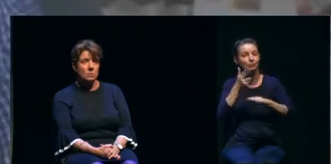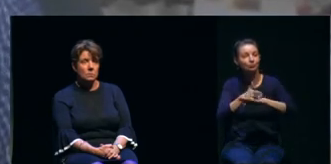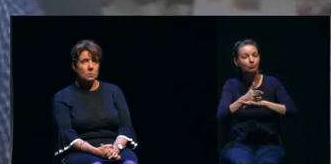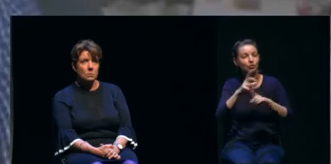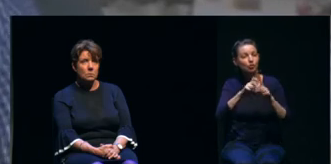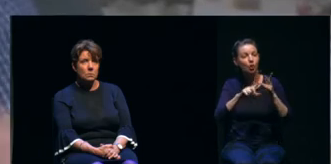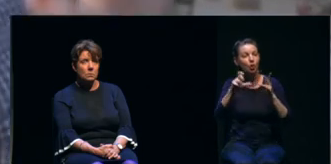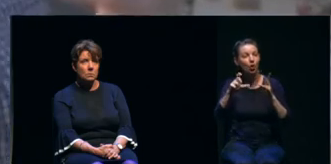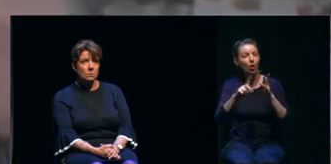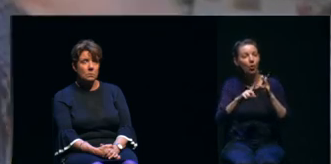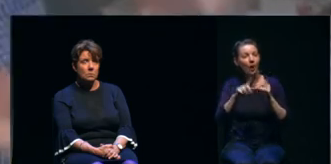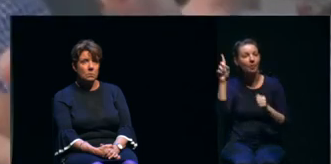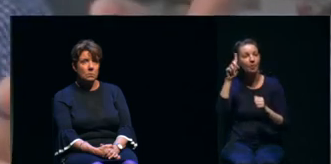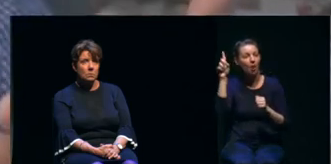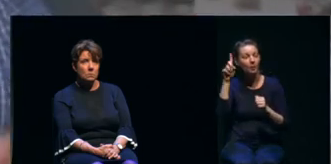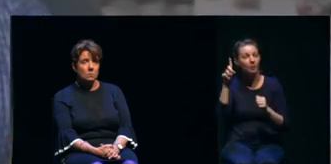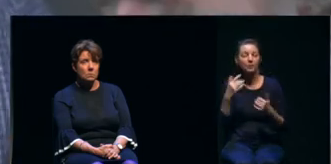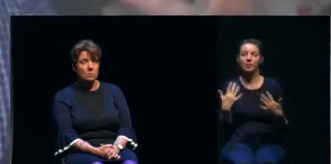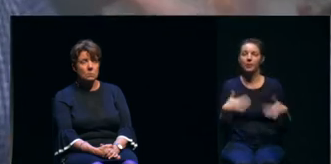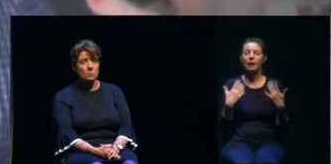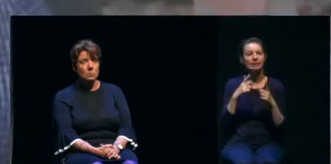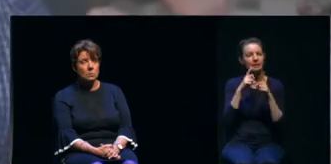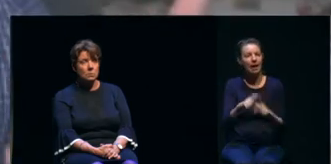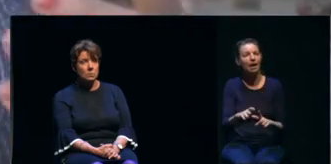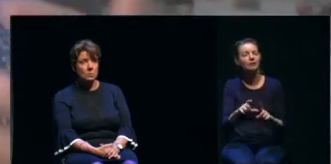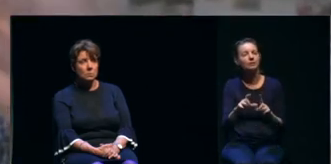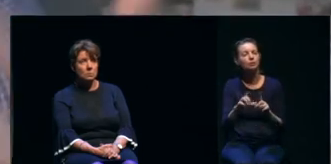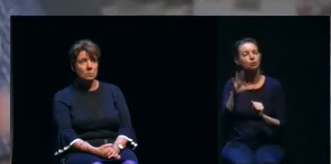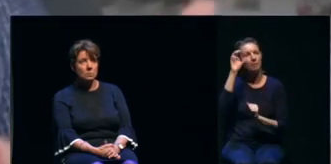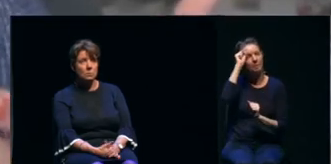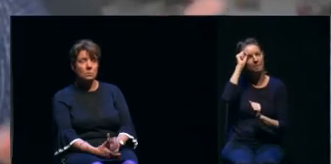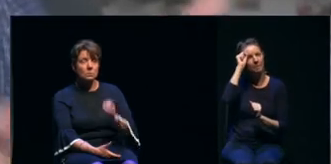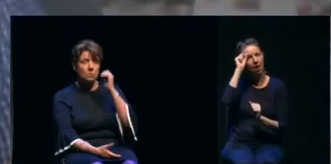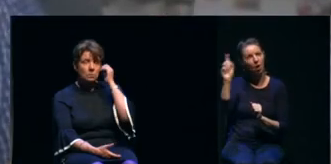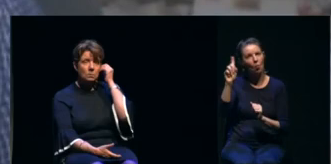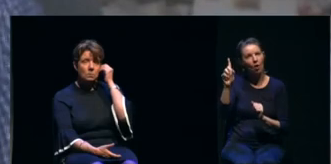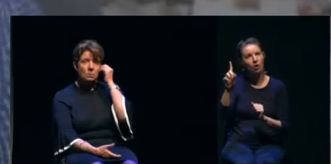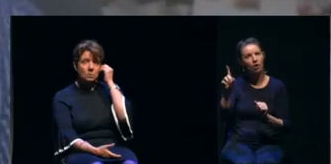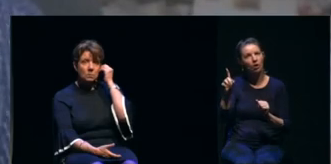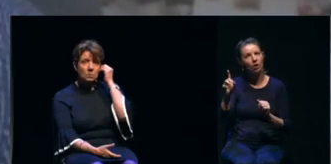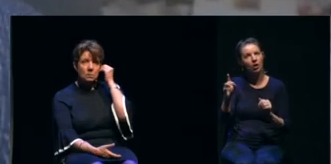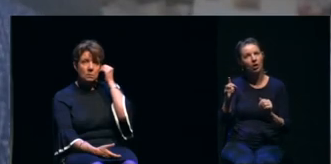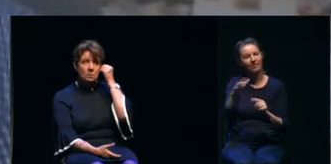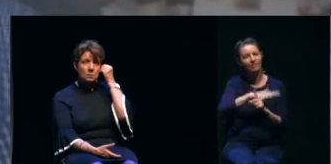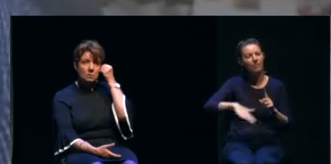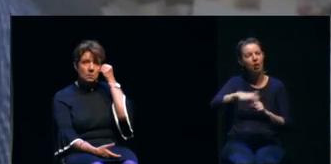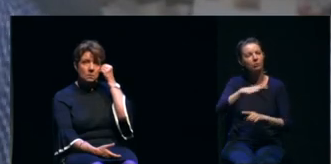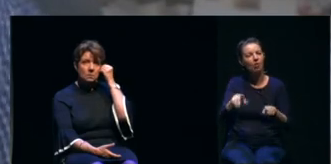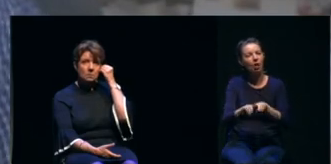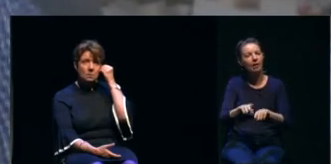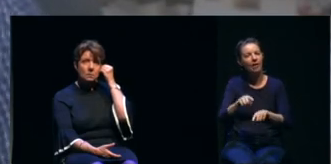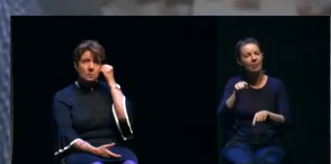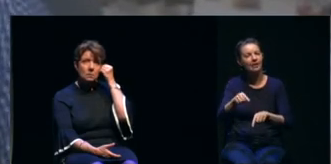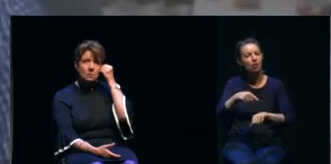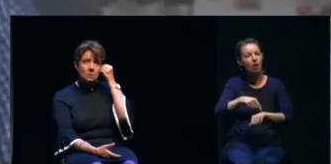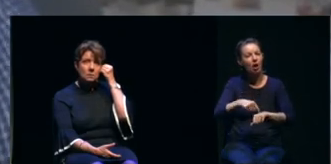to realise if you are constantly putting work out there. It's hard to remember what the climate was like at the time. And with all this talk around the Britney Spears documentary at